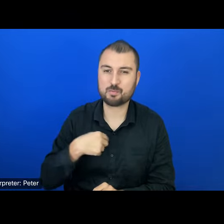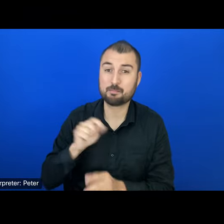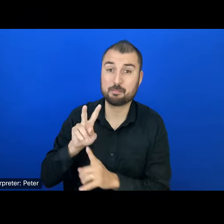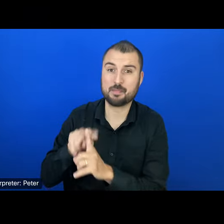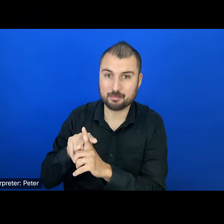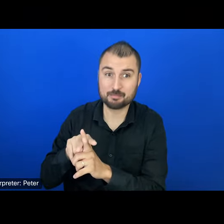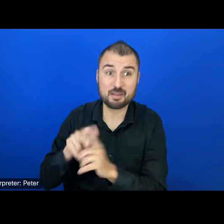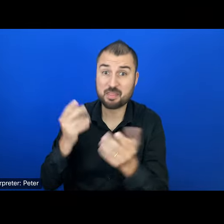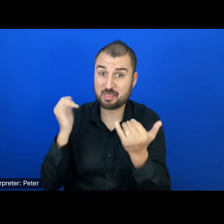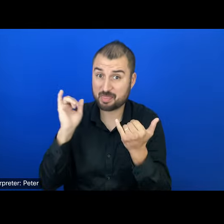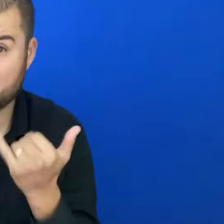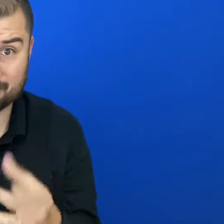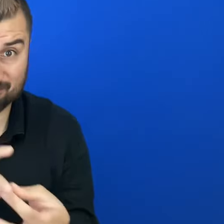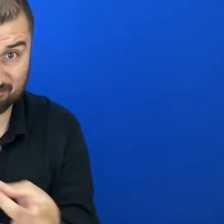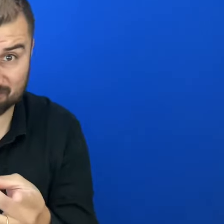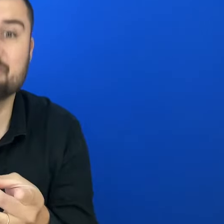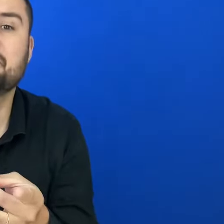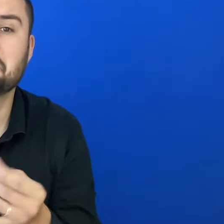answer any questions.